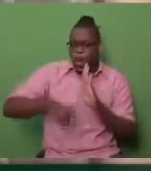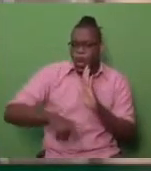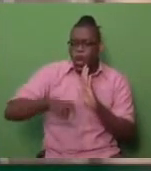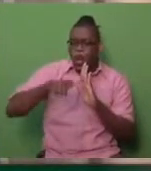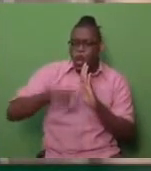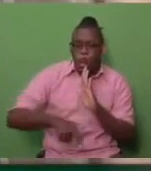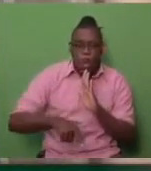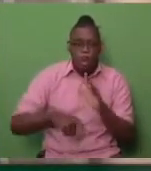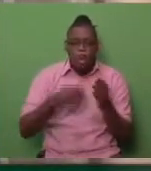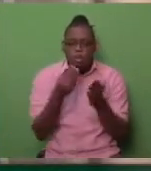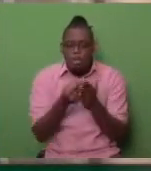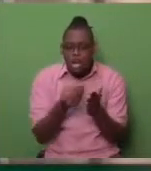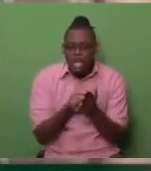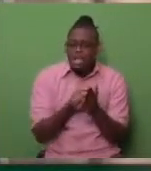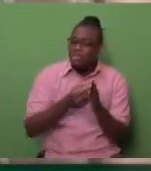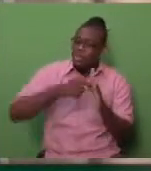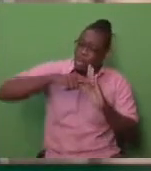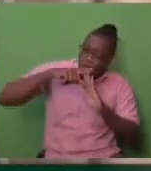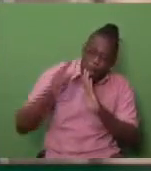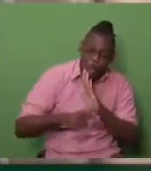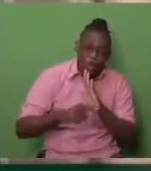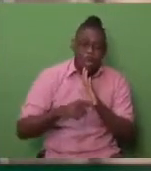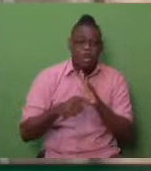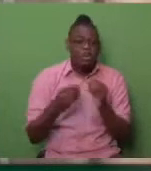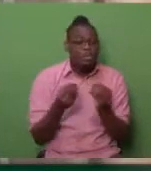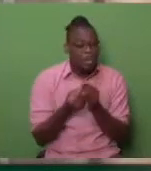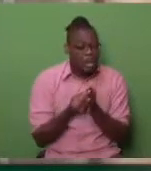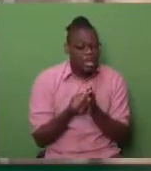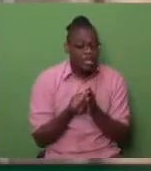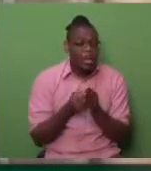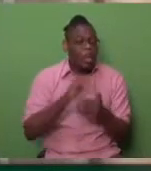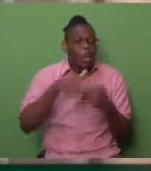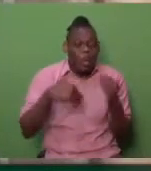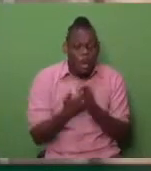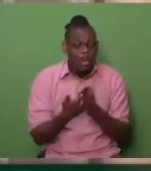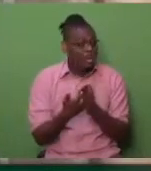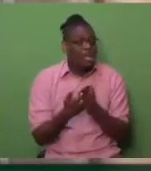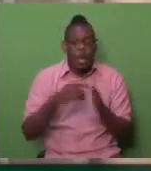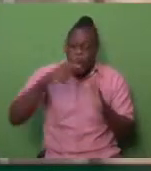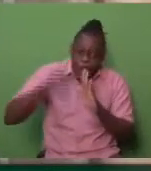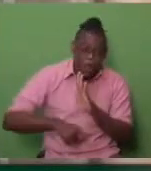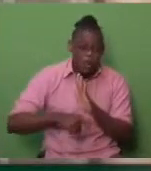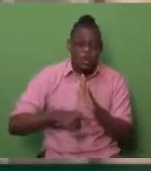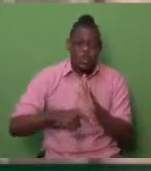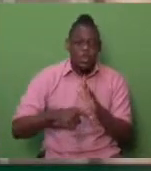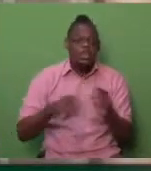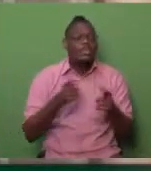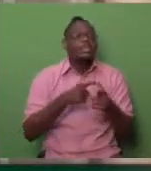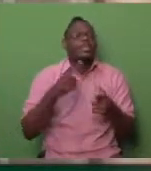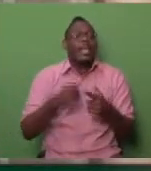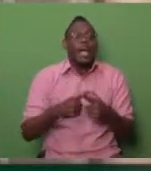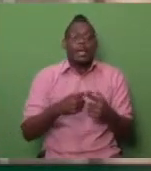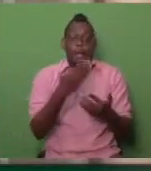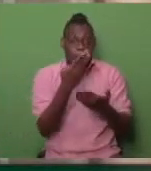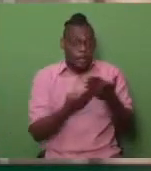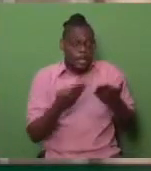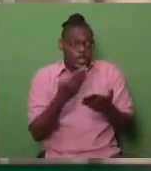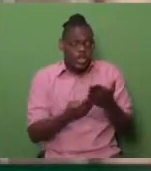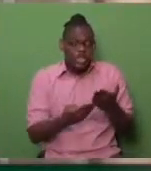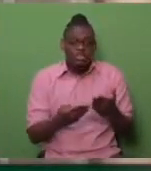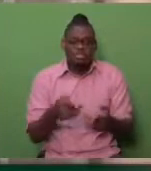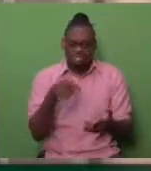otherwise, and presents a budget that is nothing short of an exercise in false promises, gaslighting, and